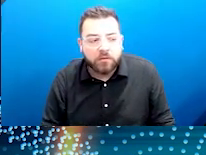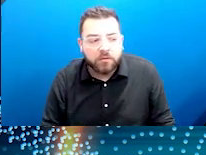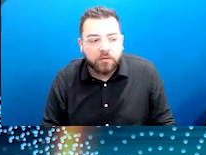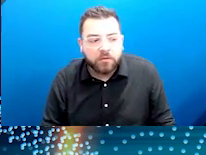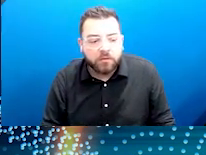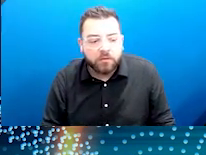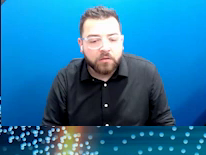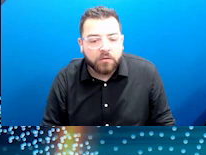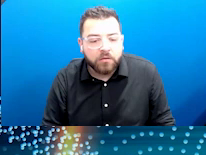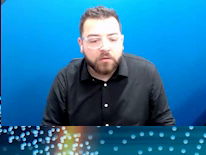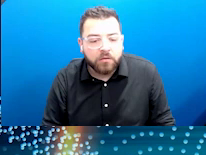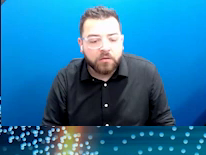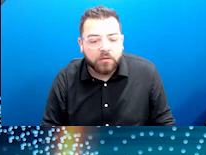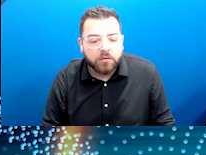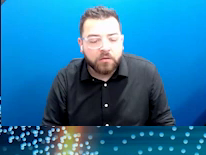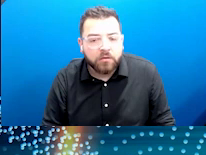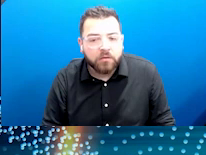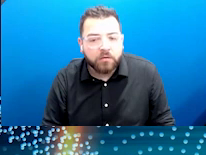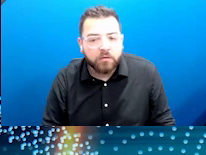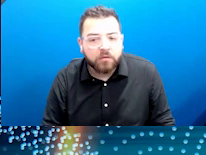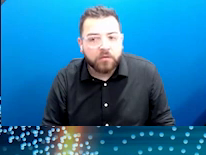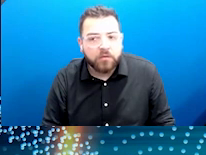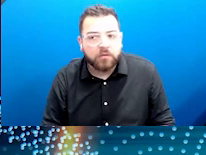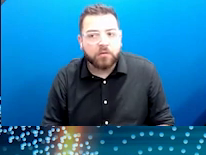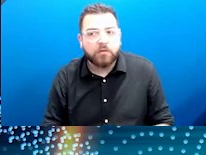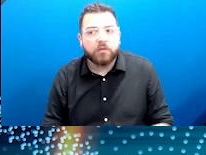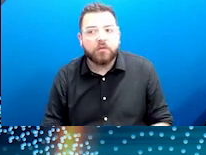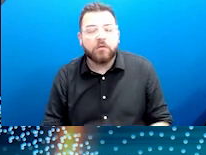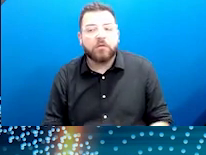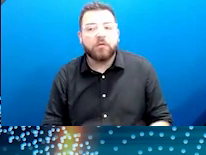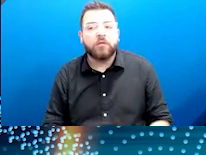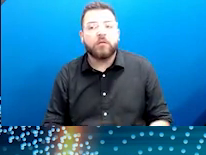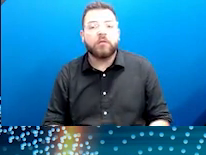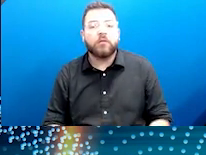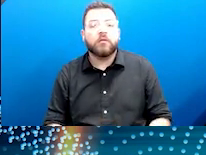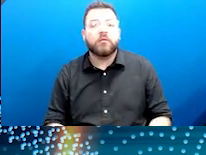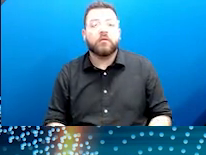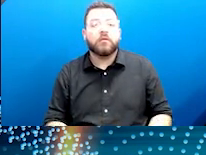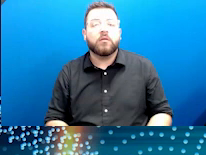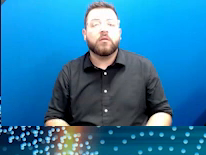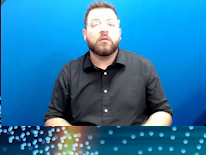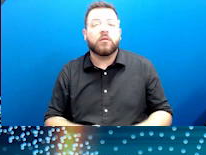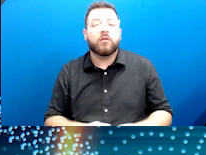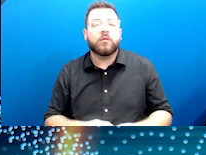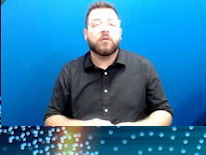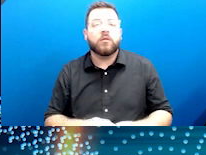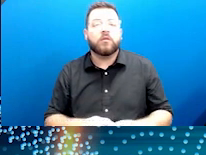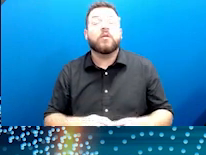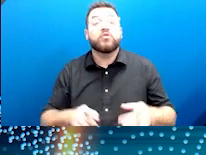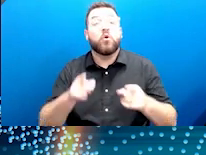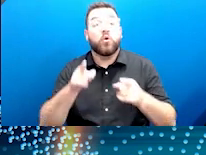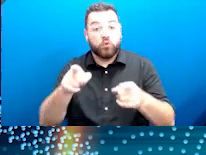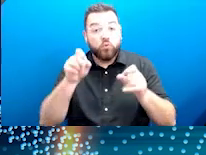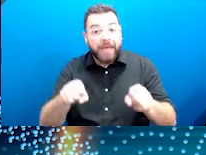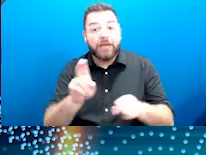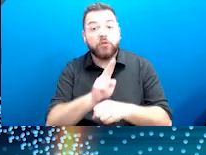feedback on your answers and kind of evaluate them? I've not done the feedback, but yes, it probably fit. I don't see why it couldn't, but yes, I've actually done the interview with it where we'll sit and